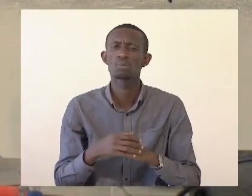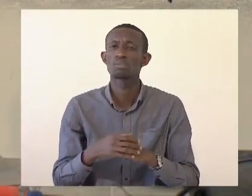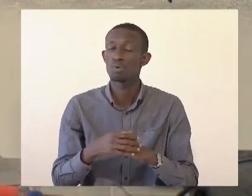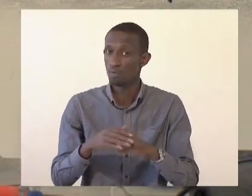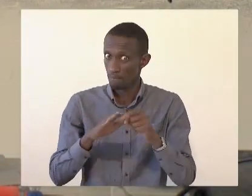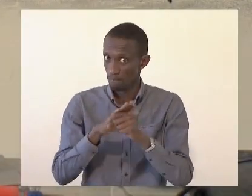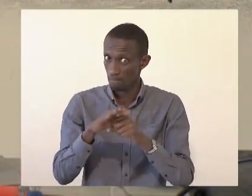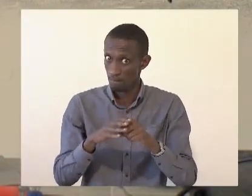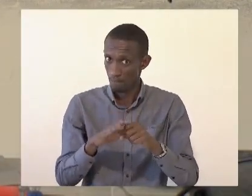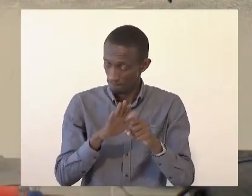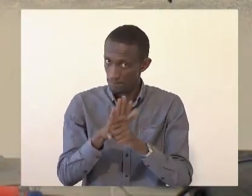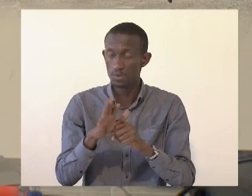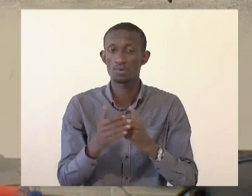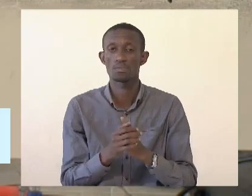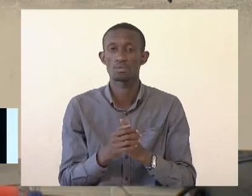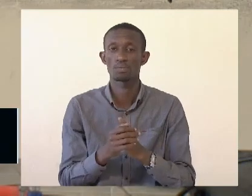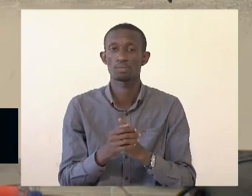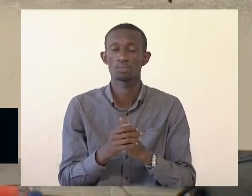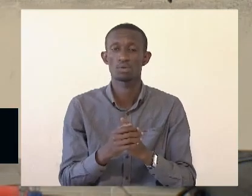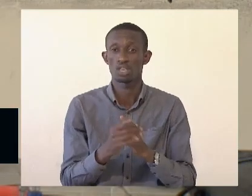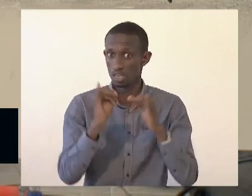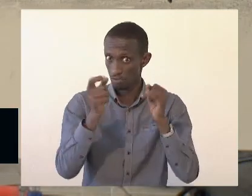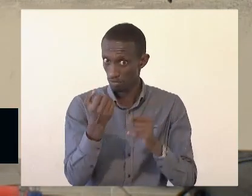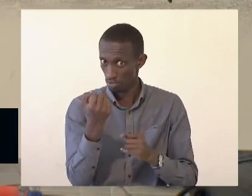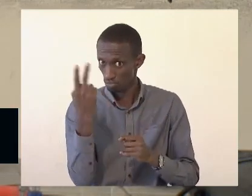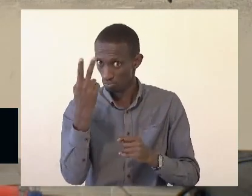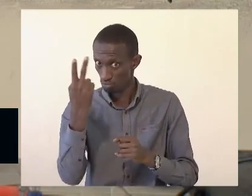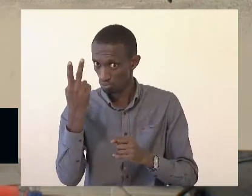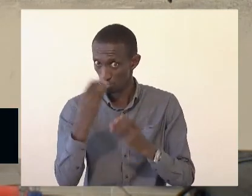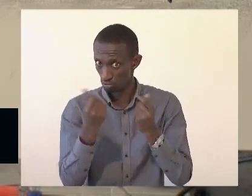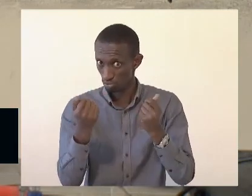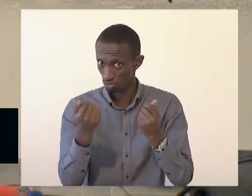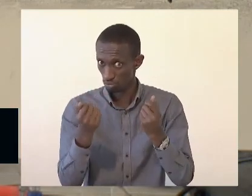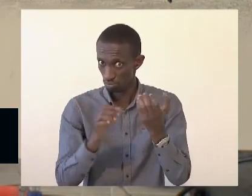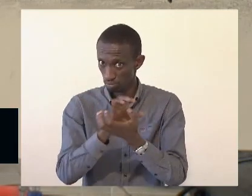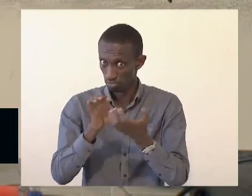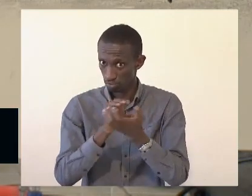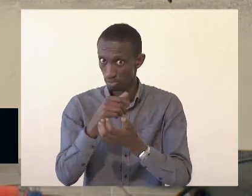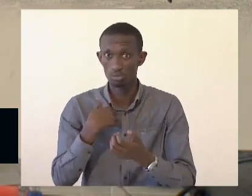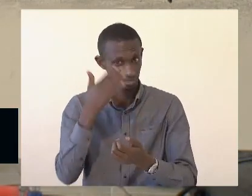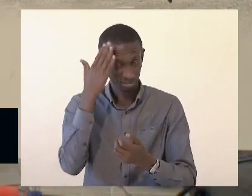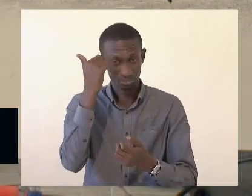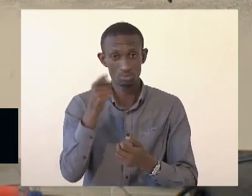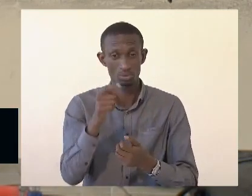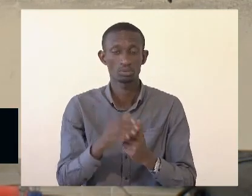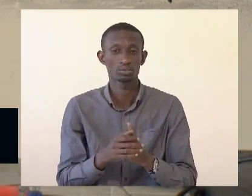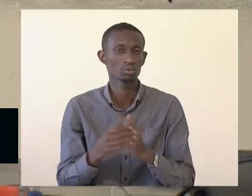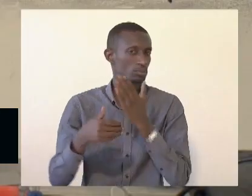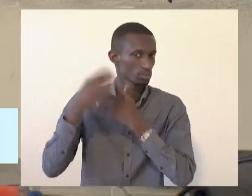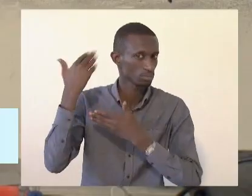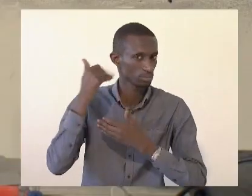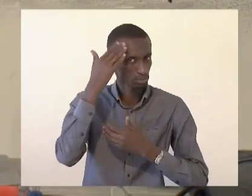demonstration of what happens when the two solutions are mixed. And I'm very sure that we have seen some of